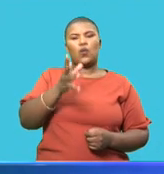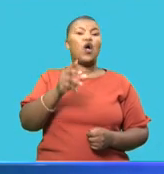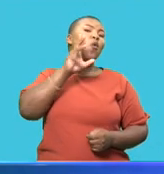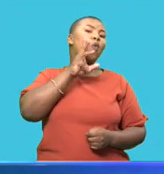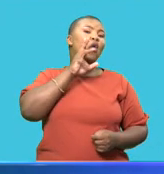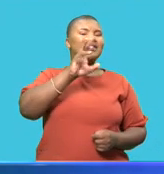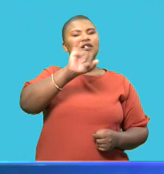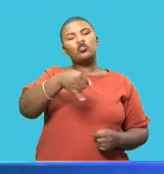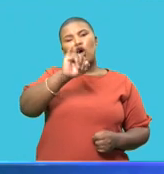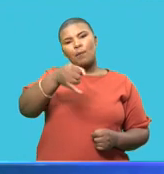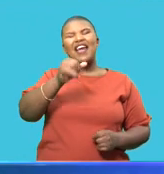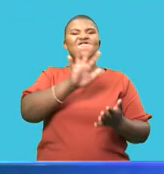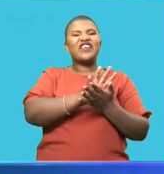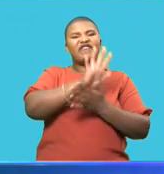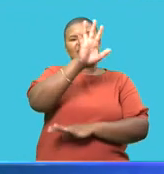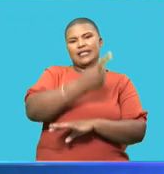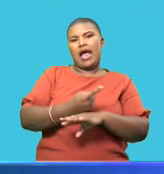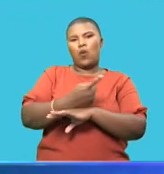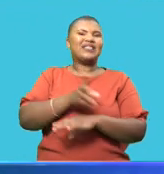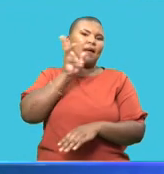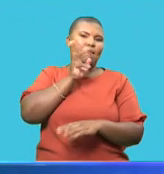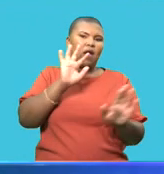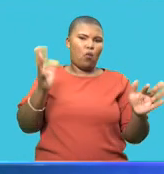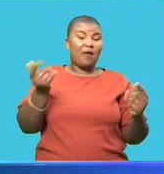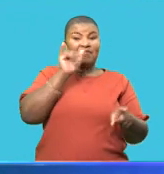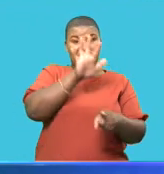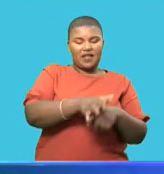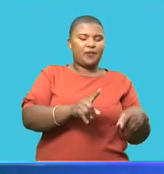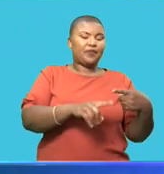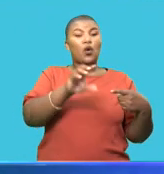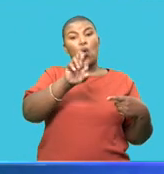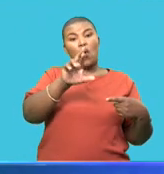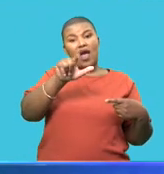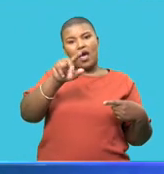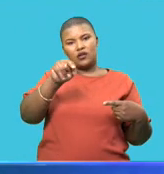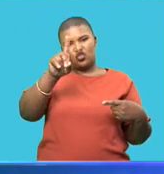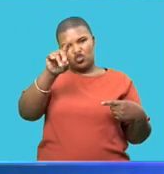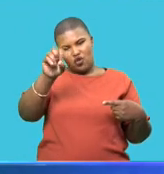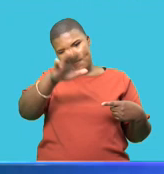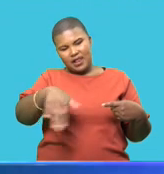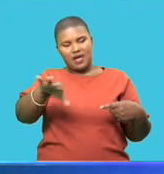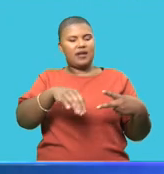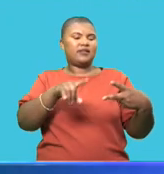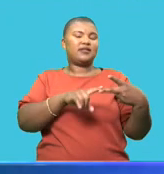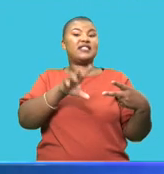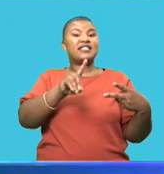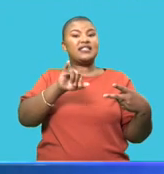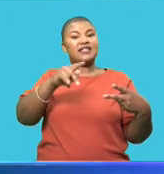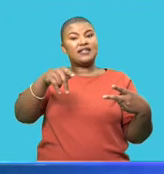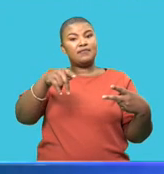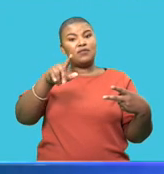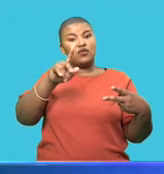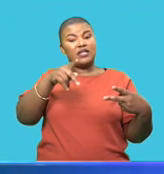the unplanned 15-hour shutdown, which will affect Orlando East, Orlando West and Deep Kloof, is due to repairing the